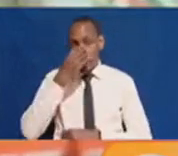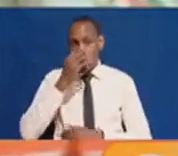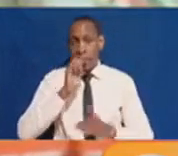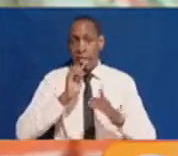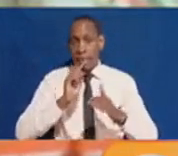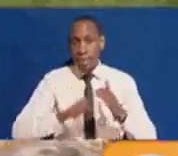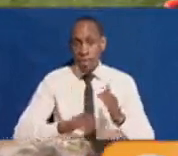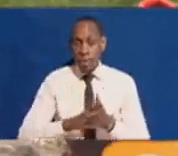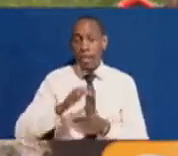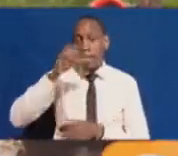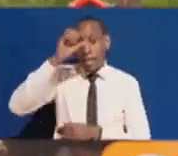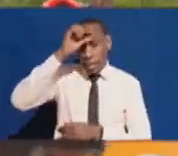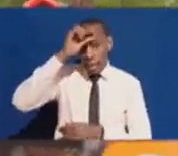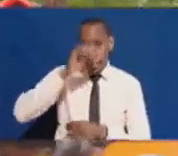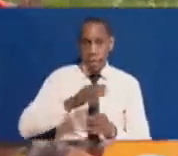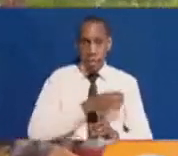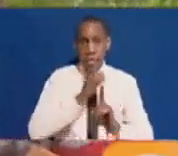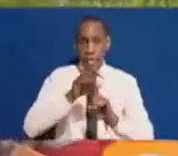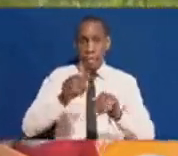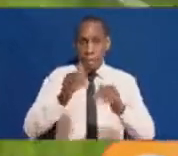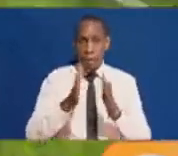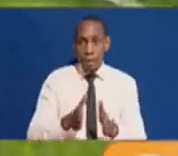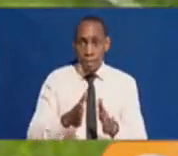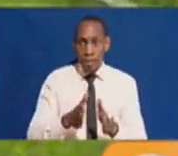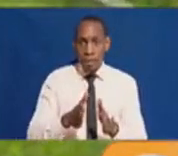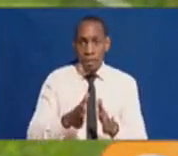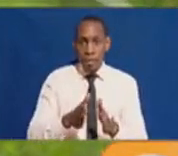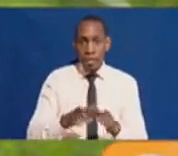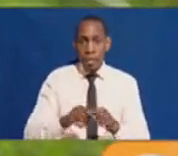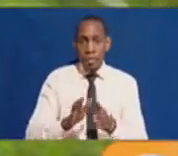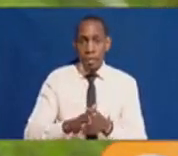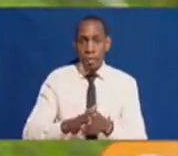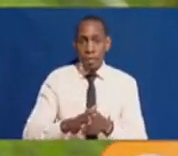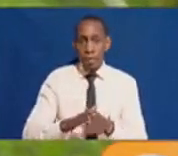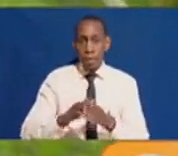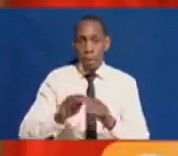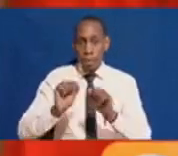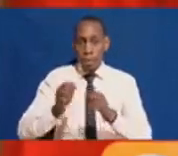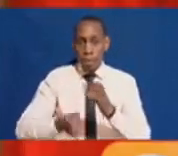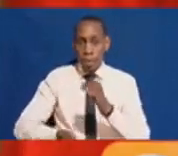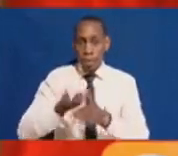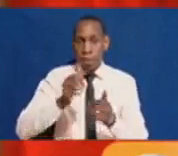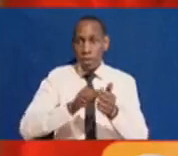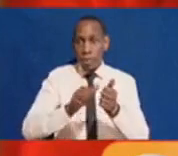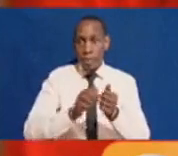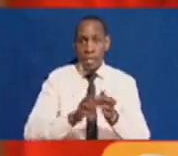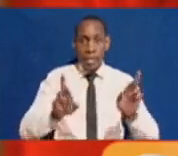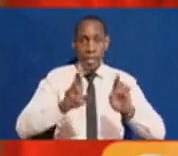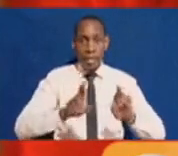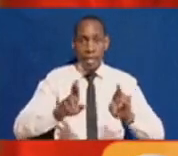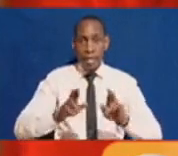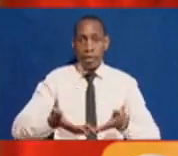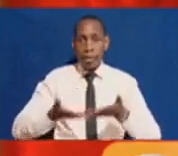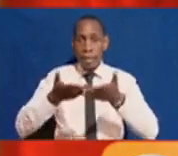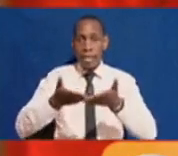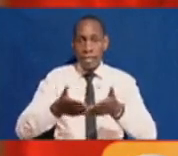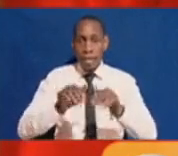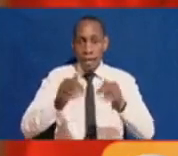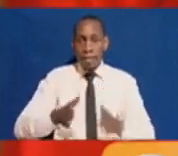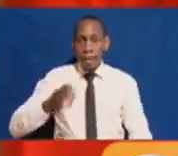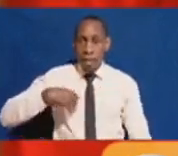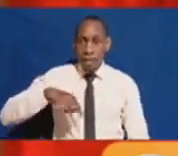says his government will empower farmers to affordably produce maize. Tayari tumepopatia wakulima